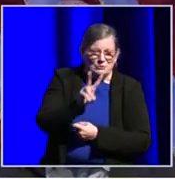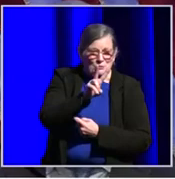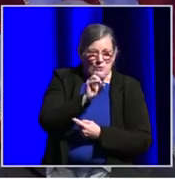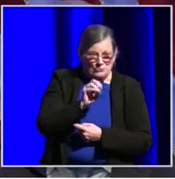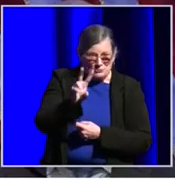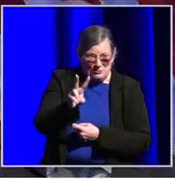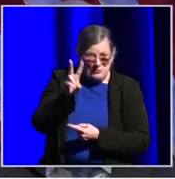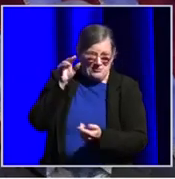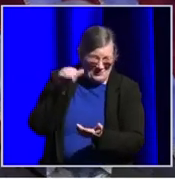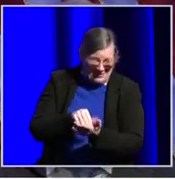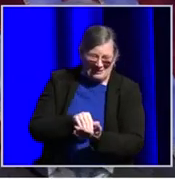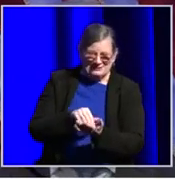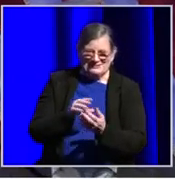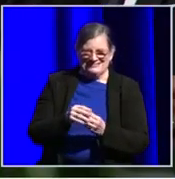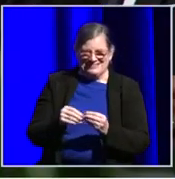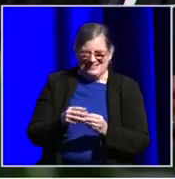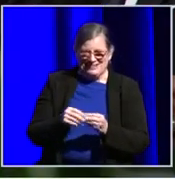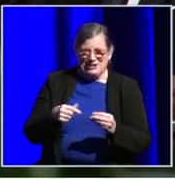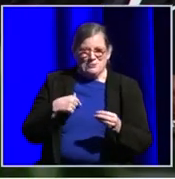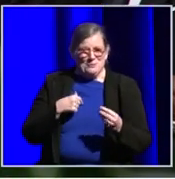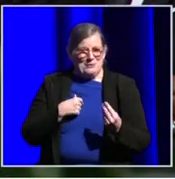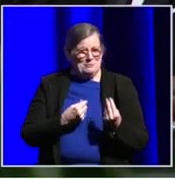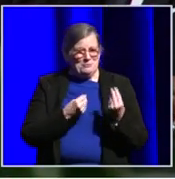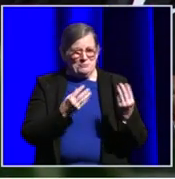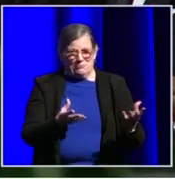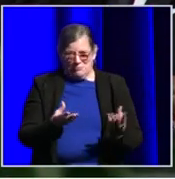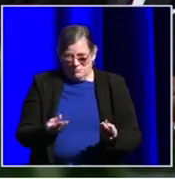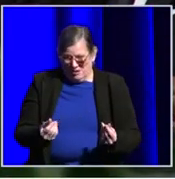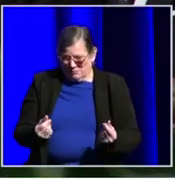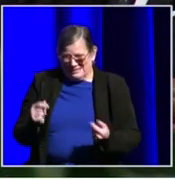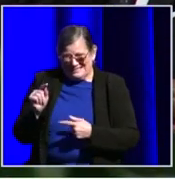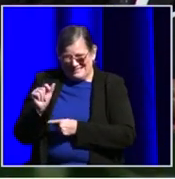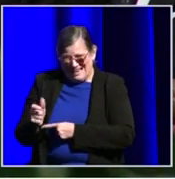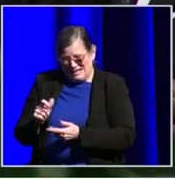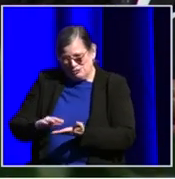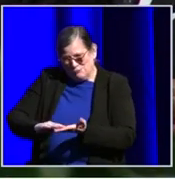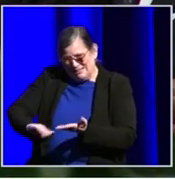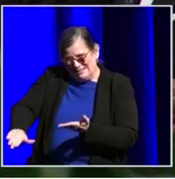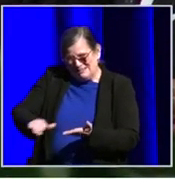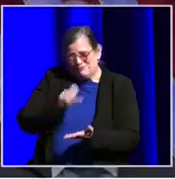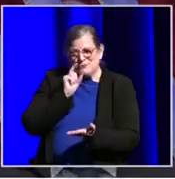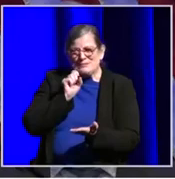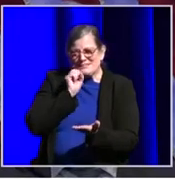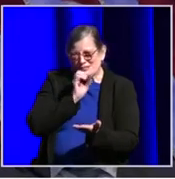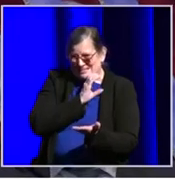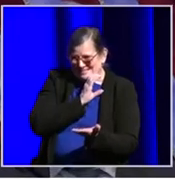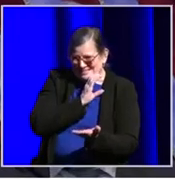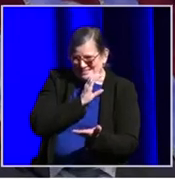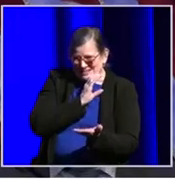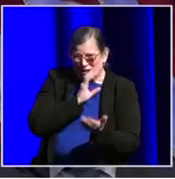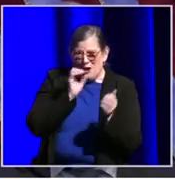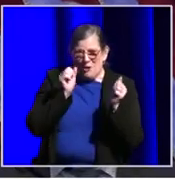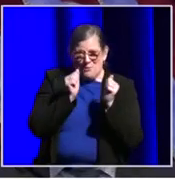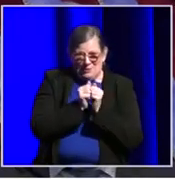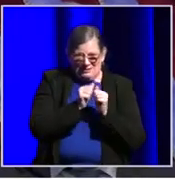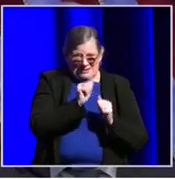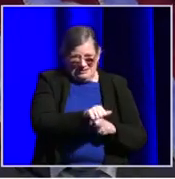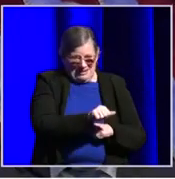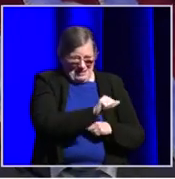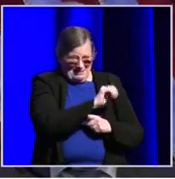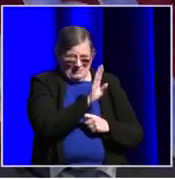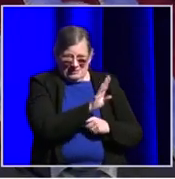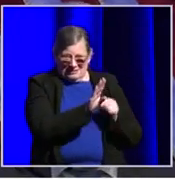We provided property tax relief for our seniors with Anita Bonds, and then made